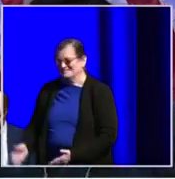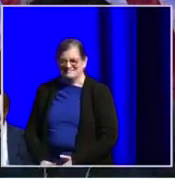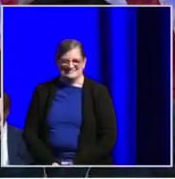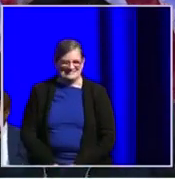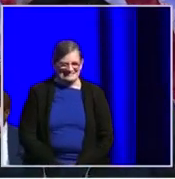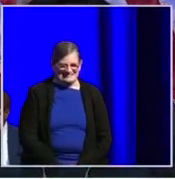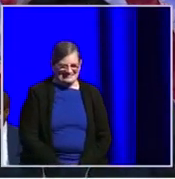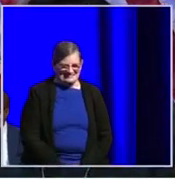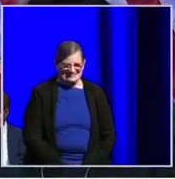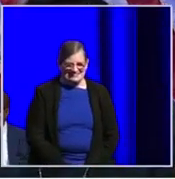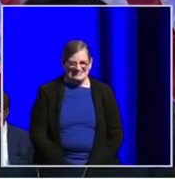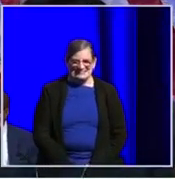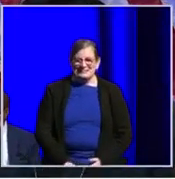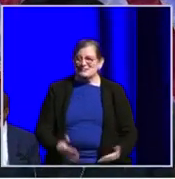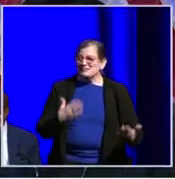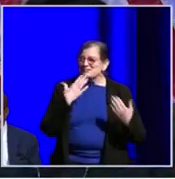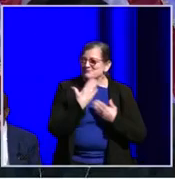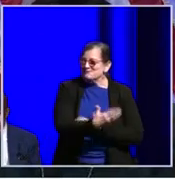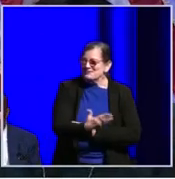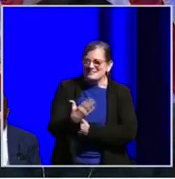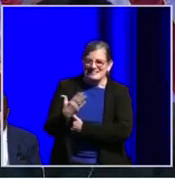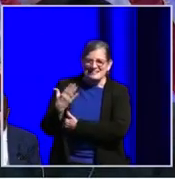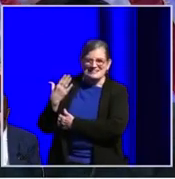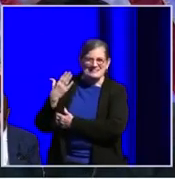Good morning, and Happy New Year.